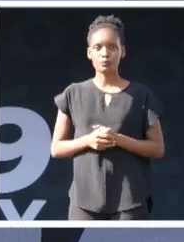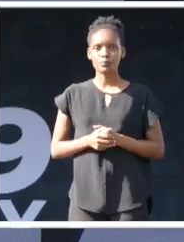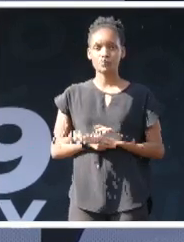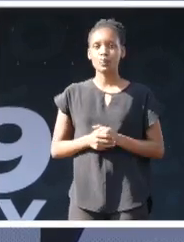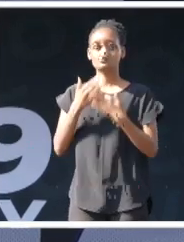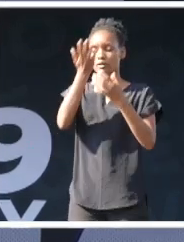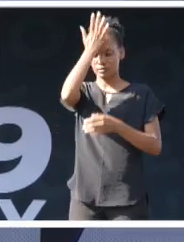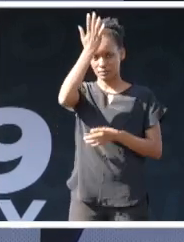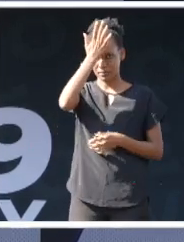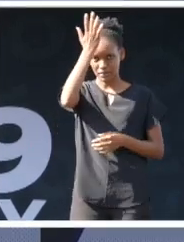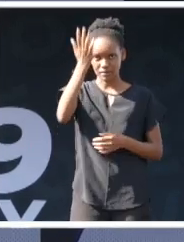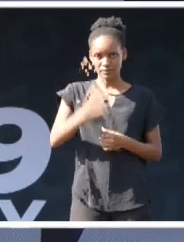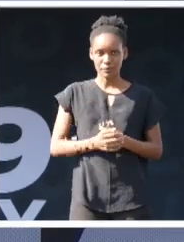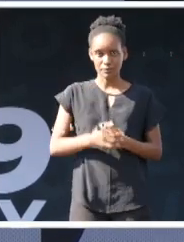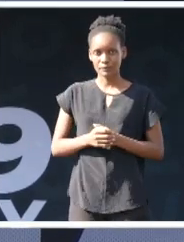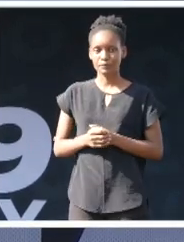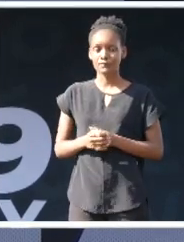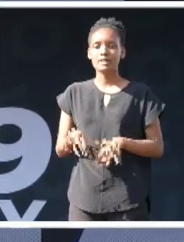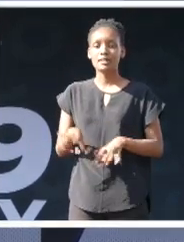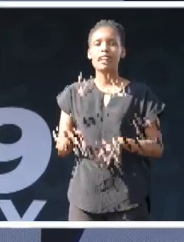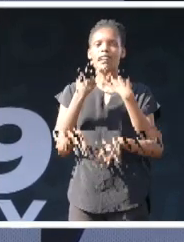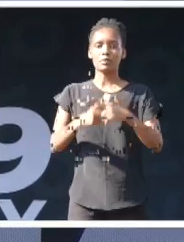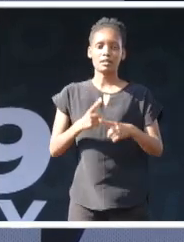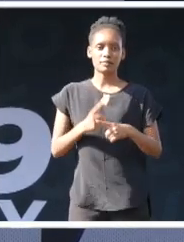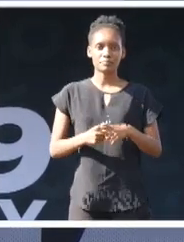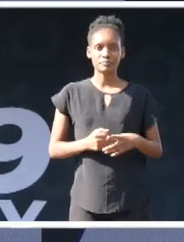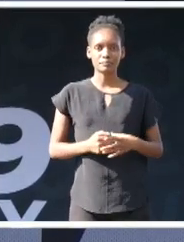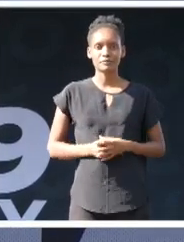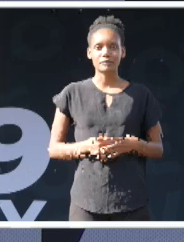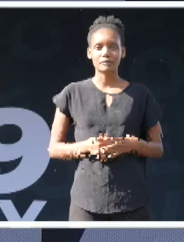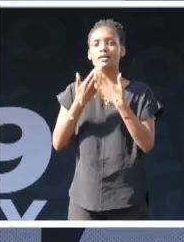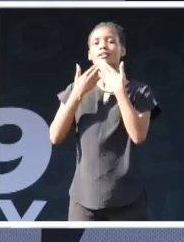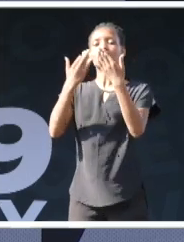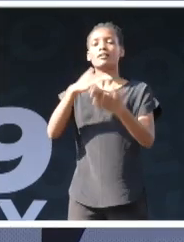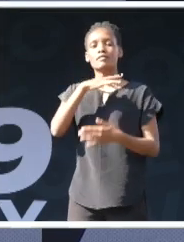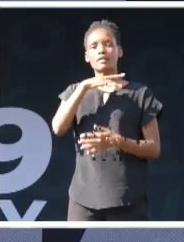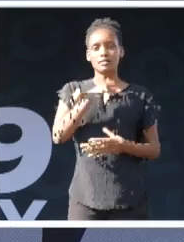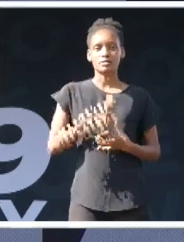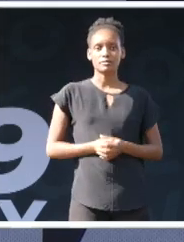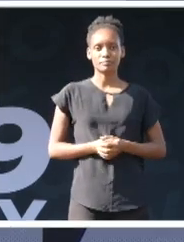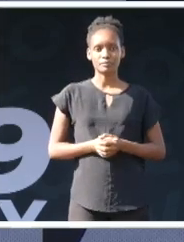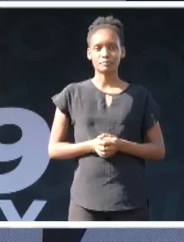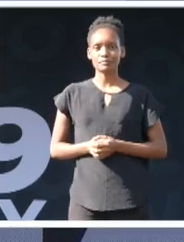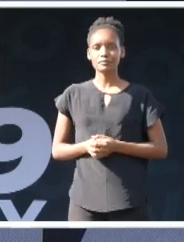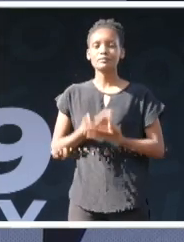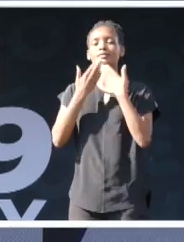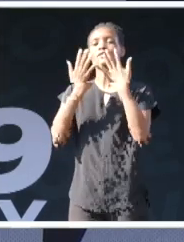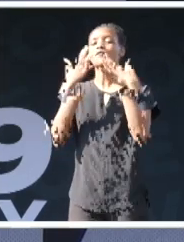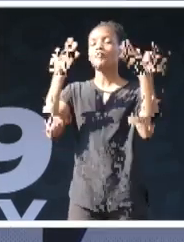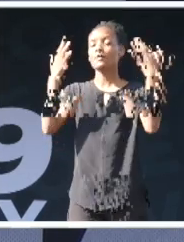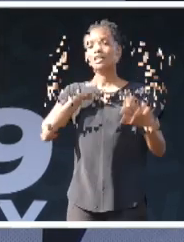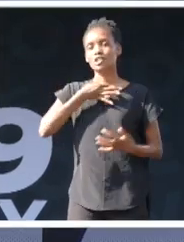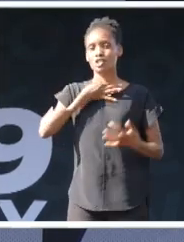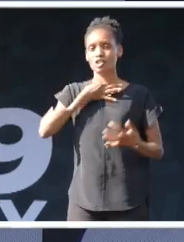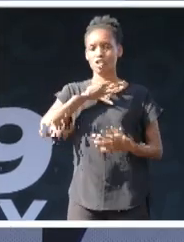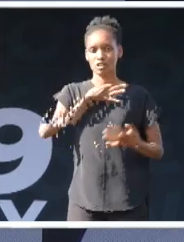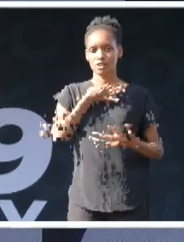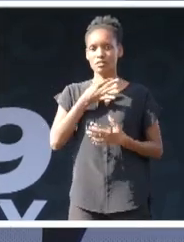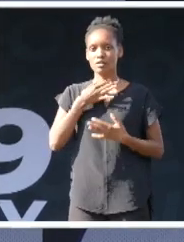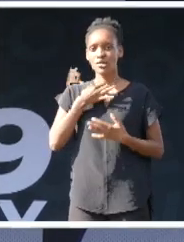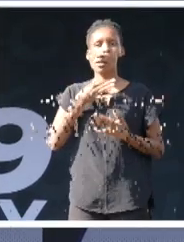Roleboga. Siyabulela. Baya danki. Thank you very much to all